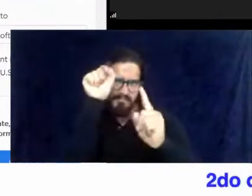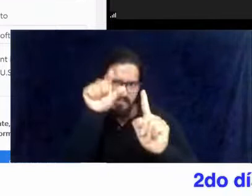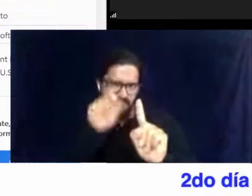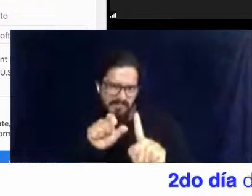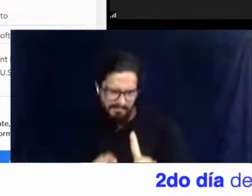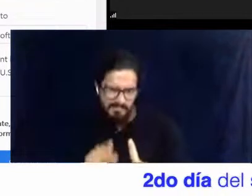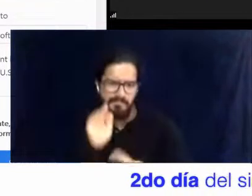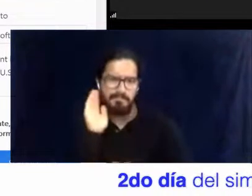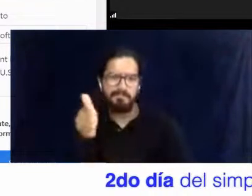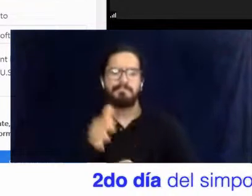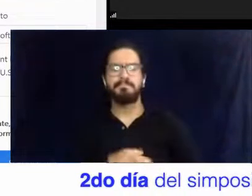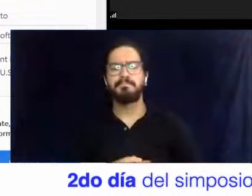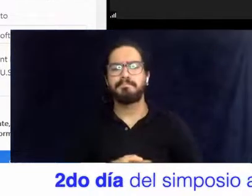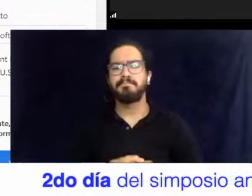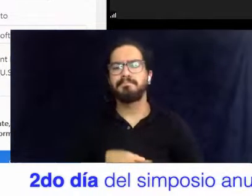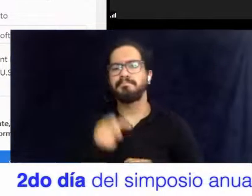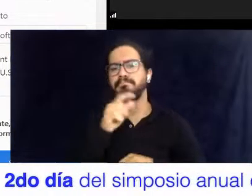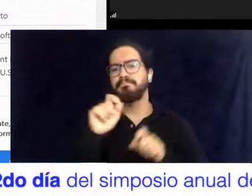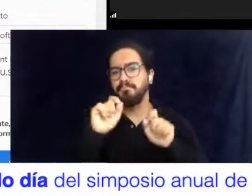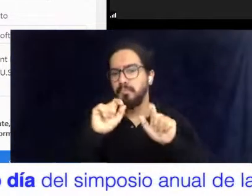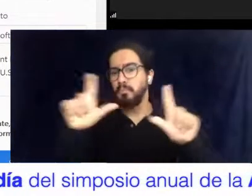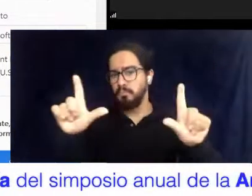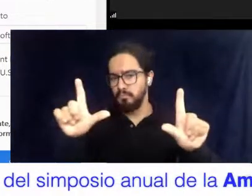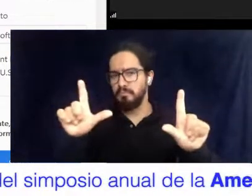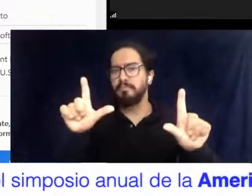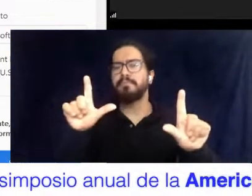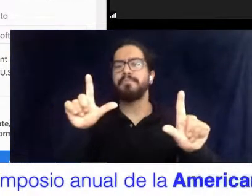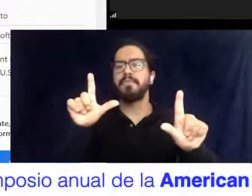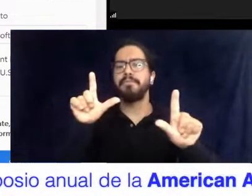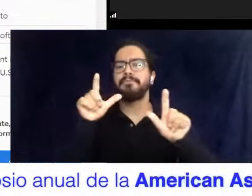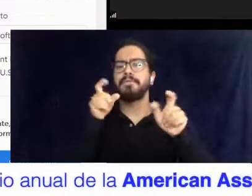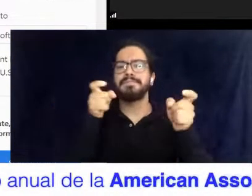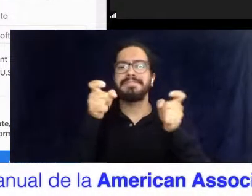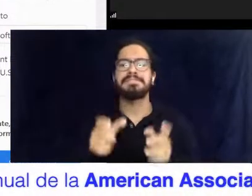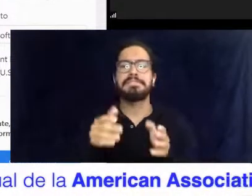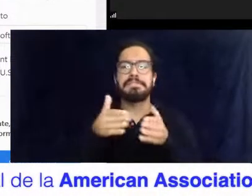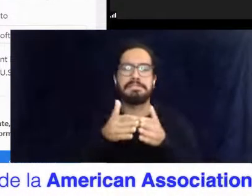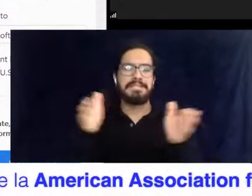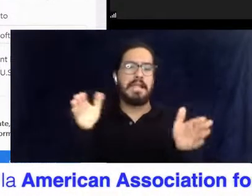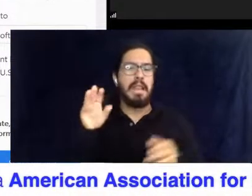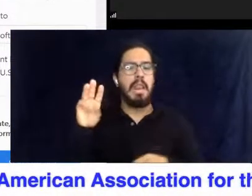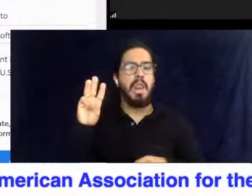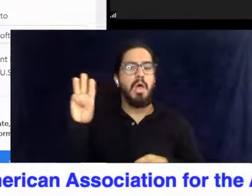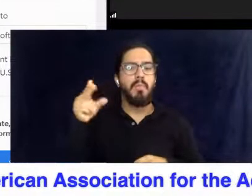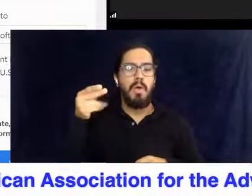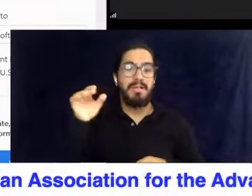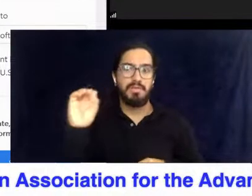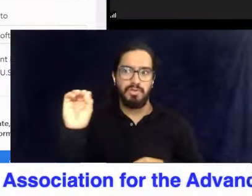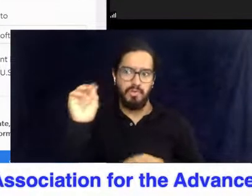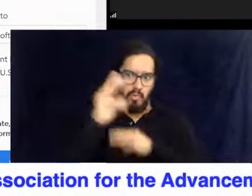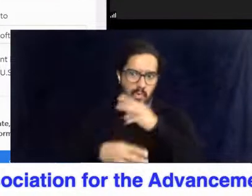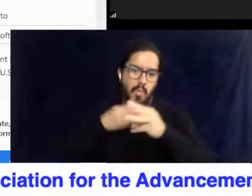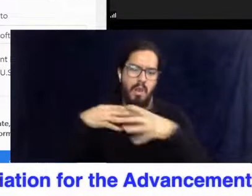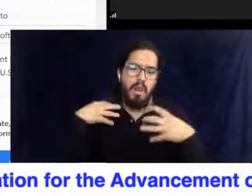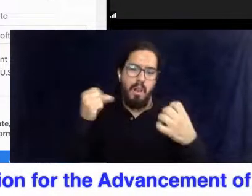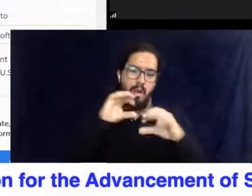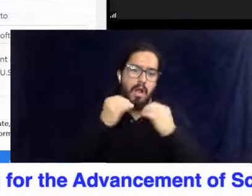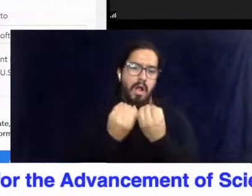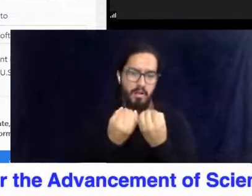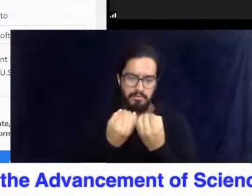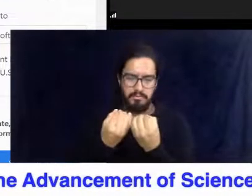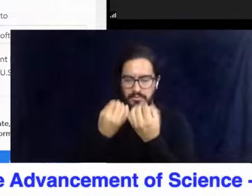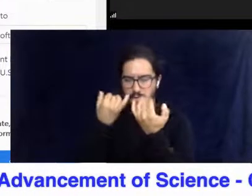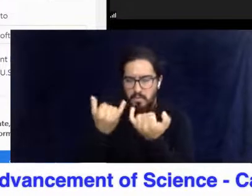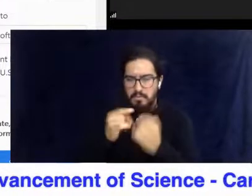slide from the Director General of WHO on the reality, the update on the pandemic, and the PAHO